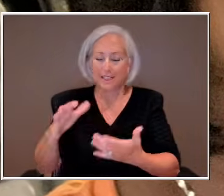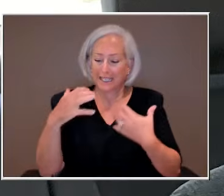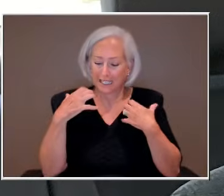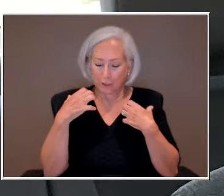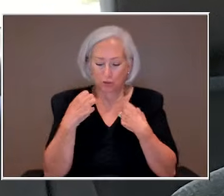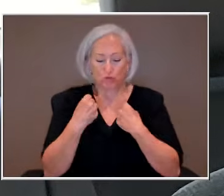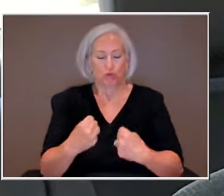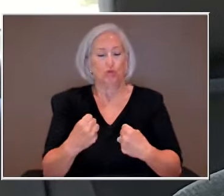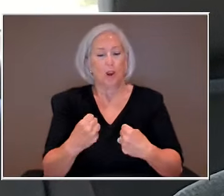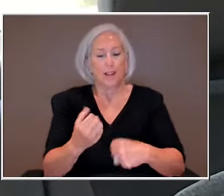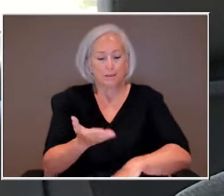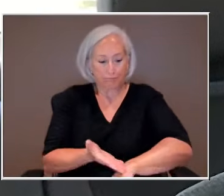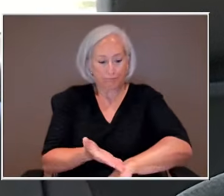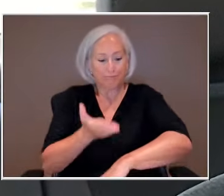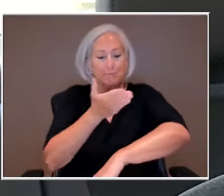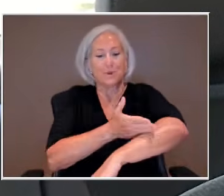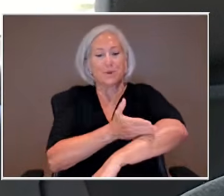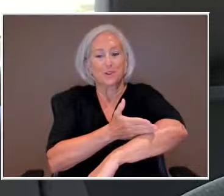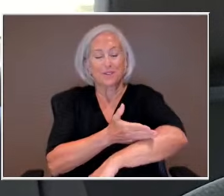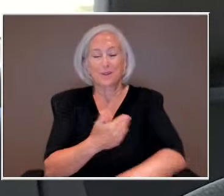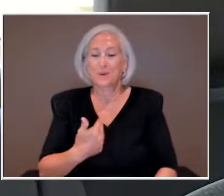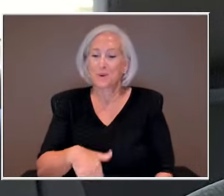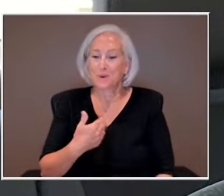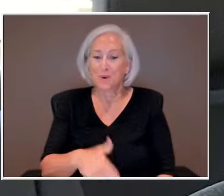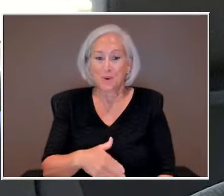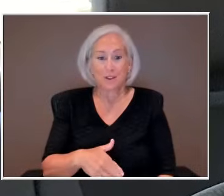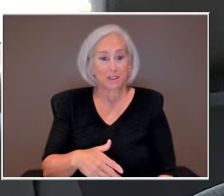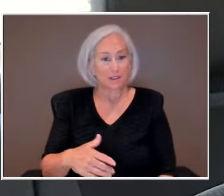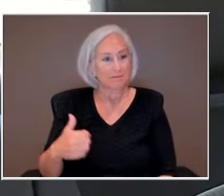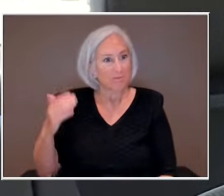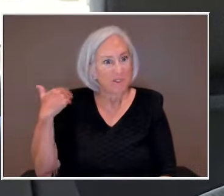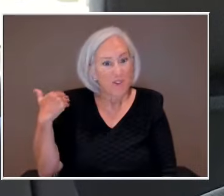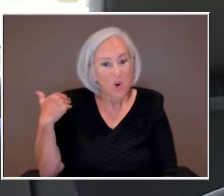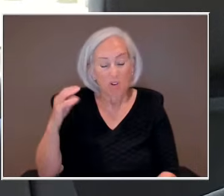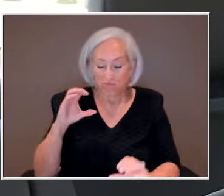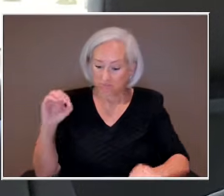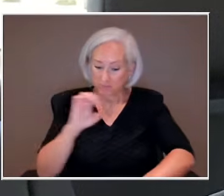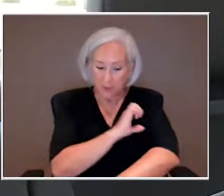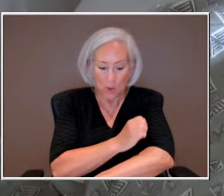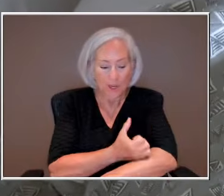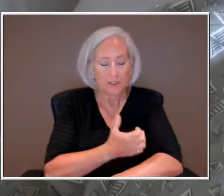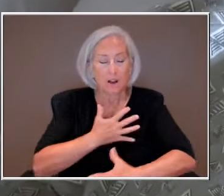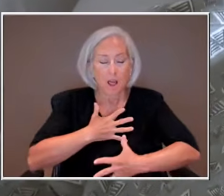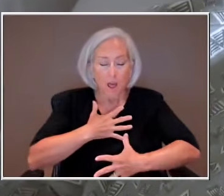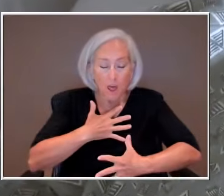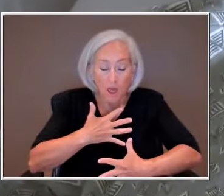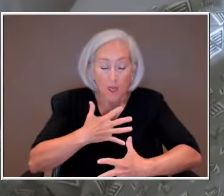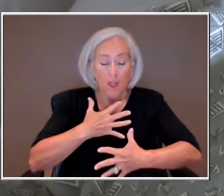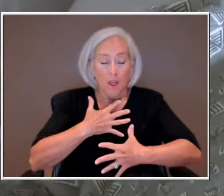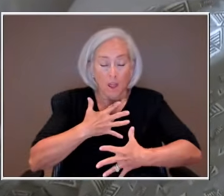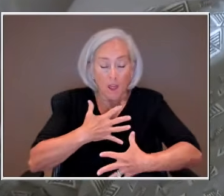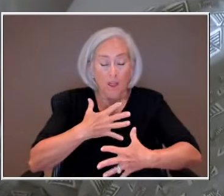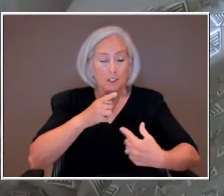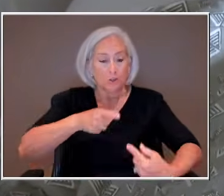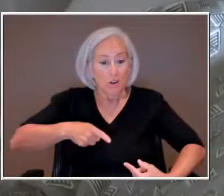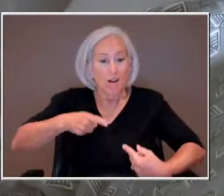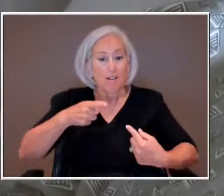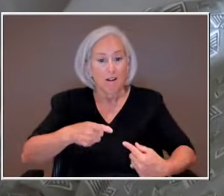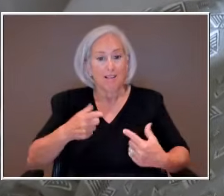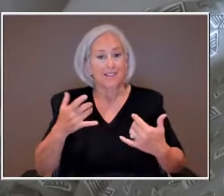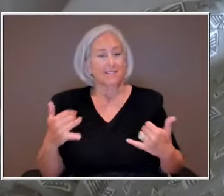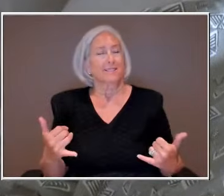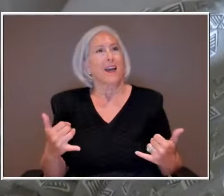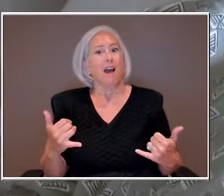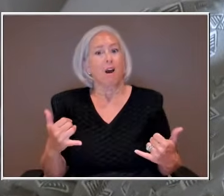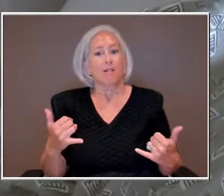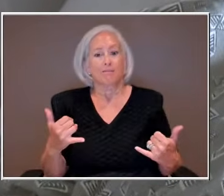to return. It's coming back. I didn't have the energy. I can barely breathe. So now we're fighting to get all that out of my system, and I